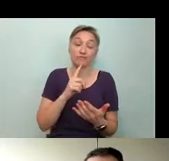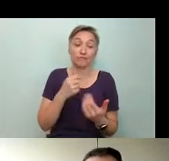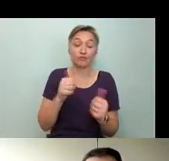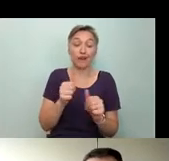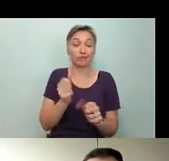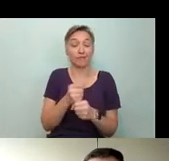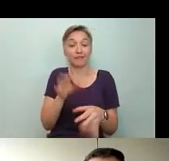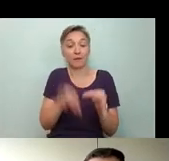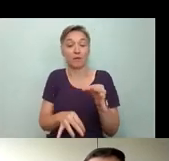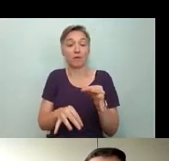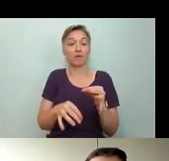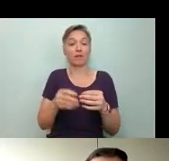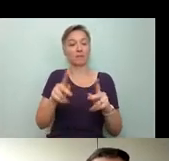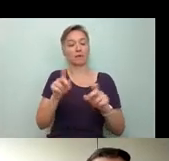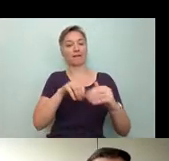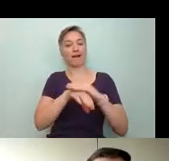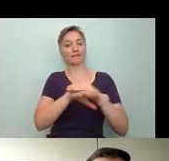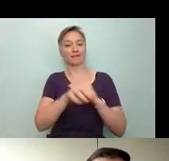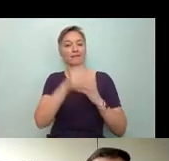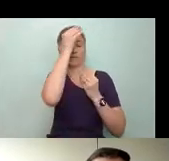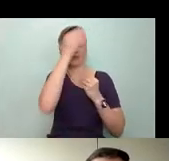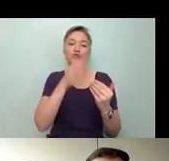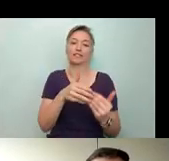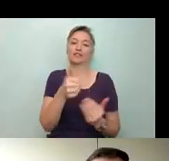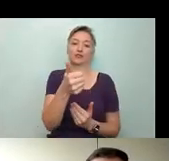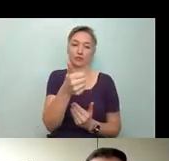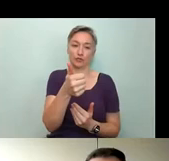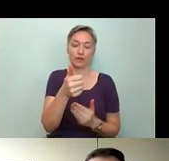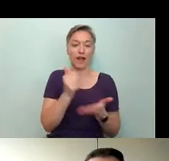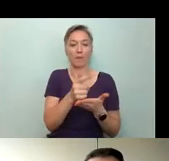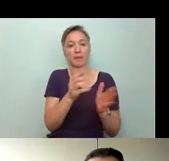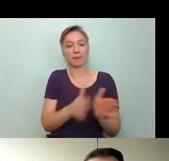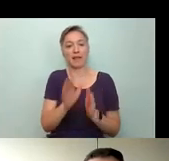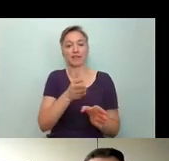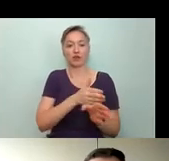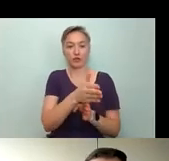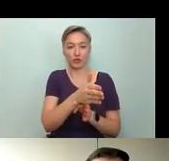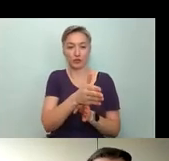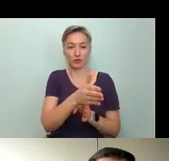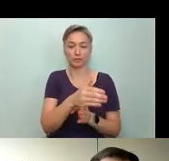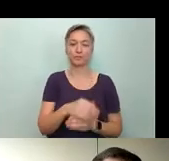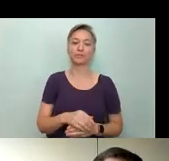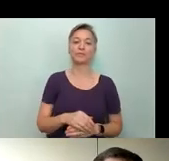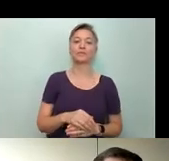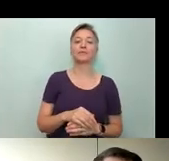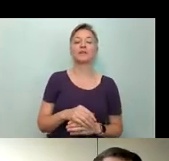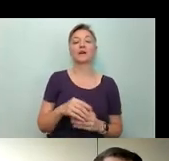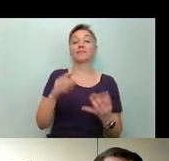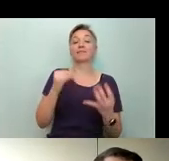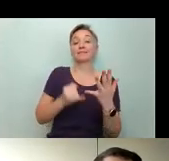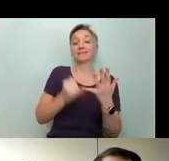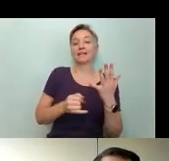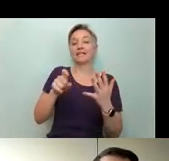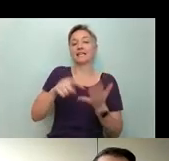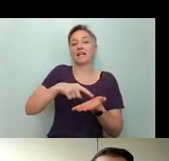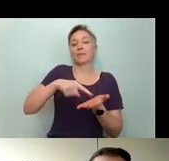get access to that information as they make their plans for their own career. And then we ultimately need a compensation system in which